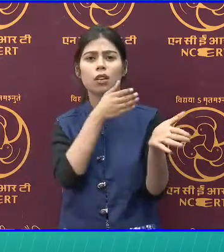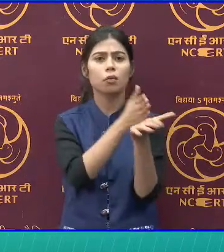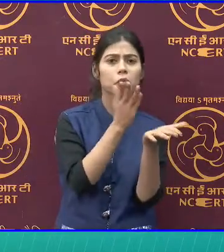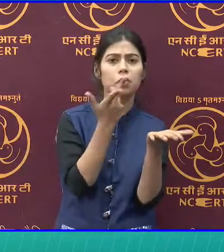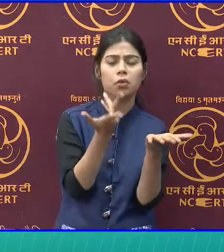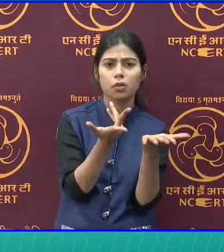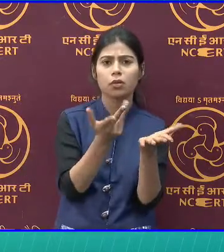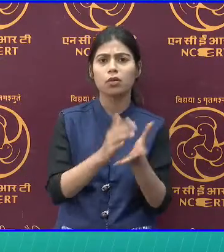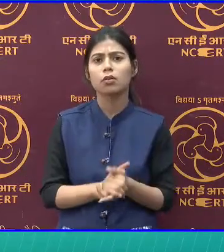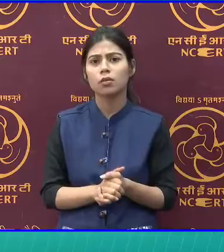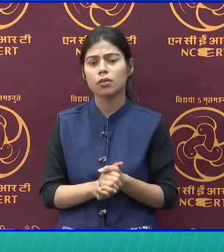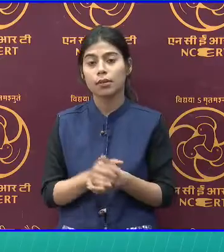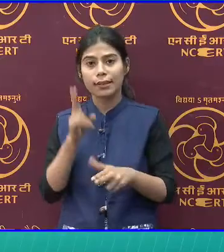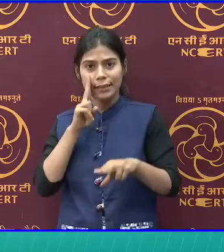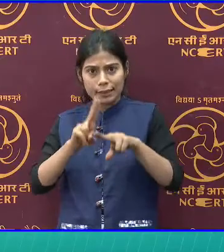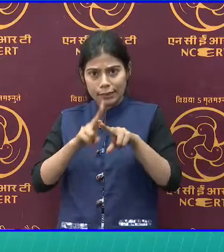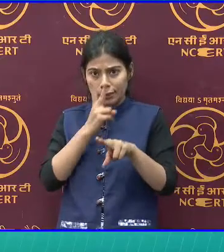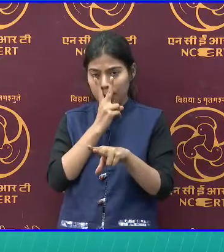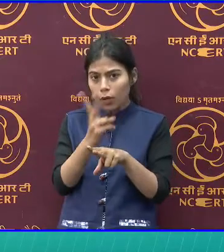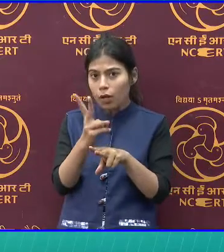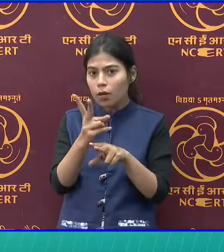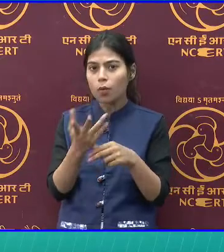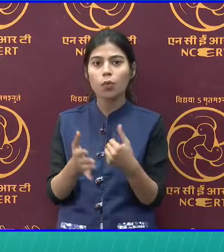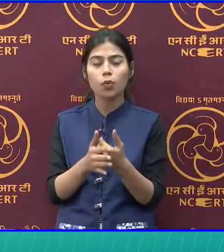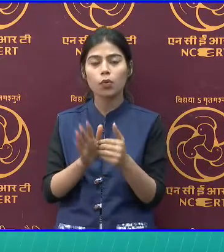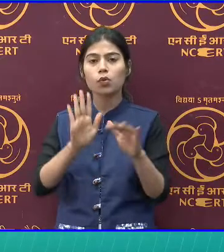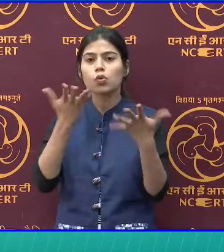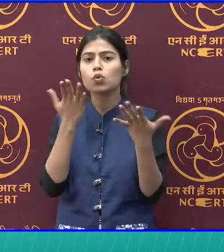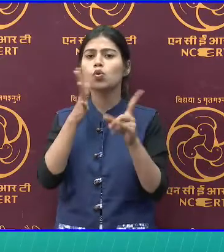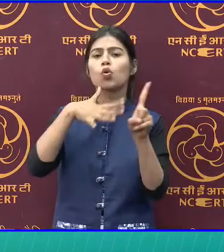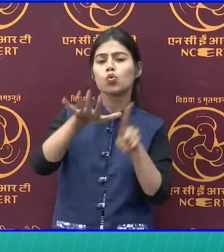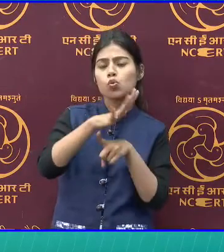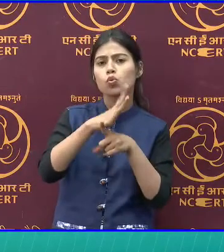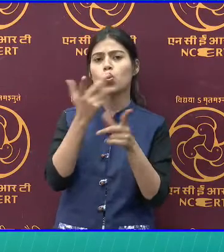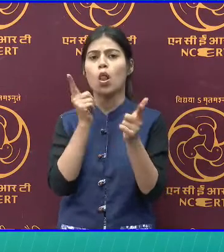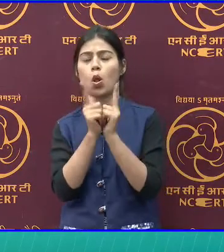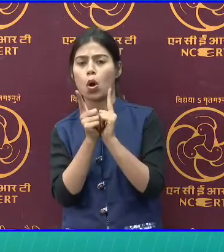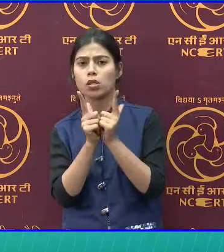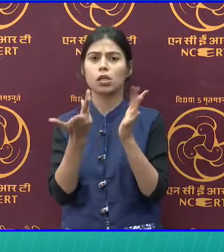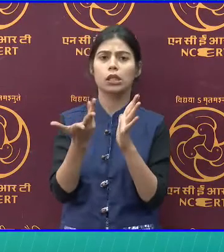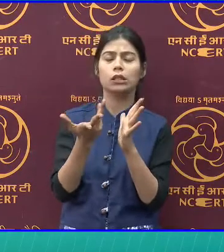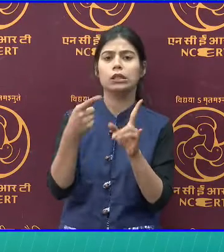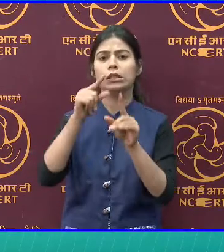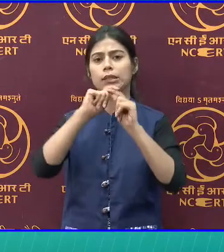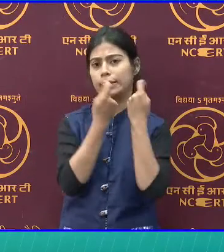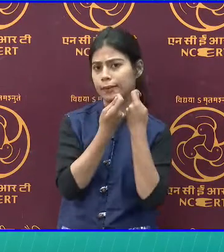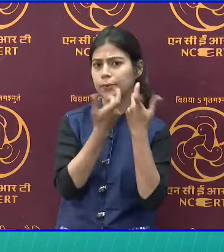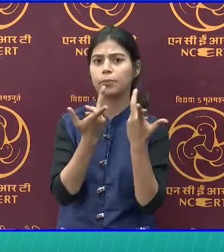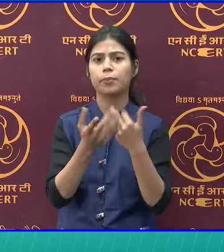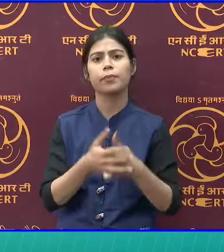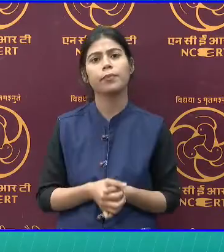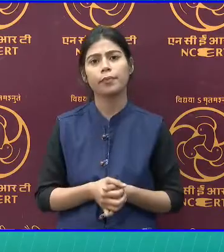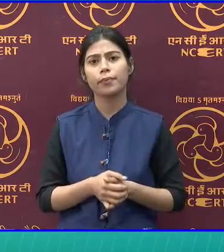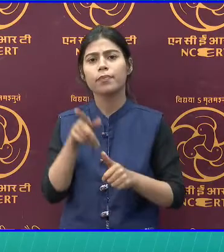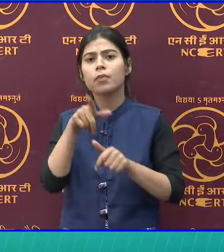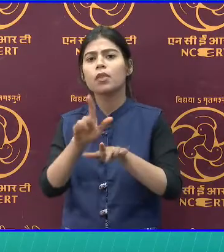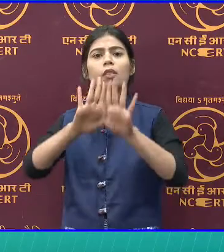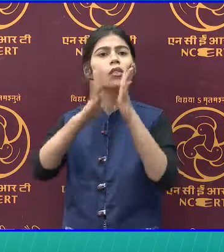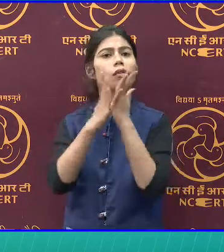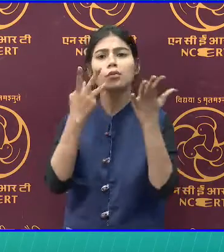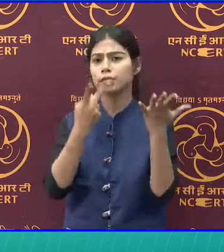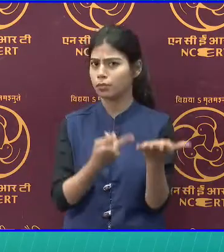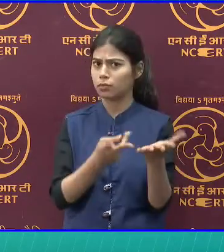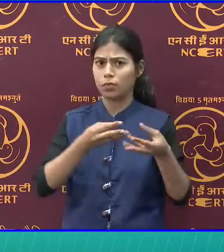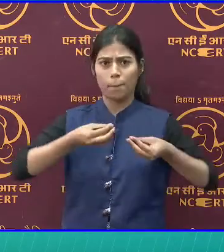have governed actually. So if you see that, so we are introducing a sociological theme called family and community. Right. That is why I said that this book is trying